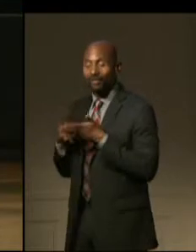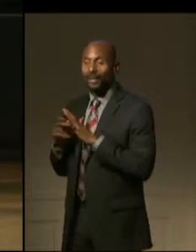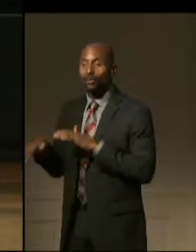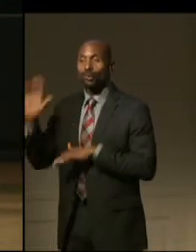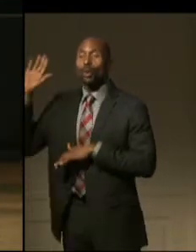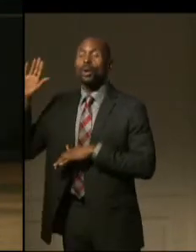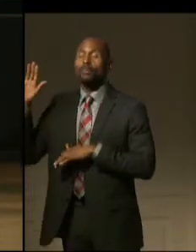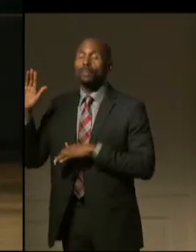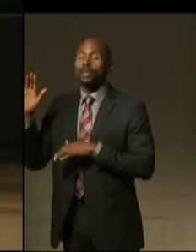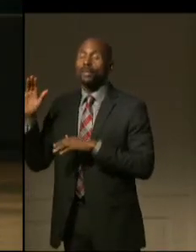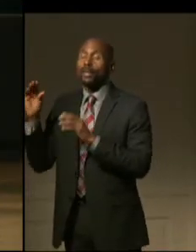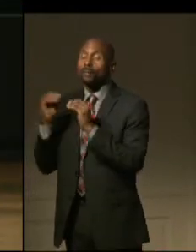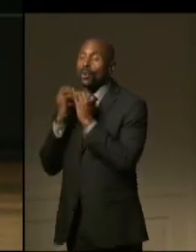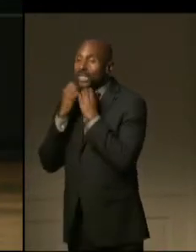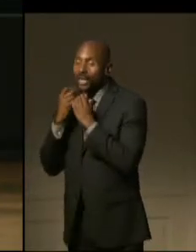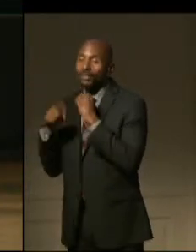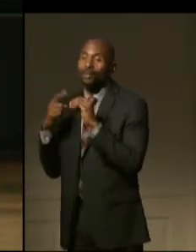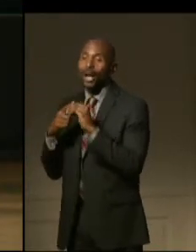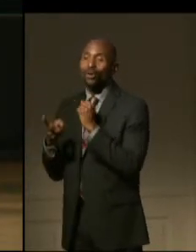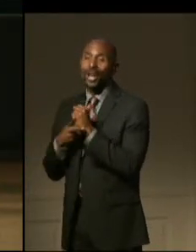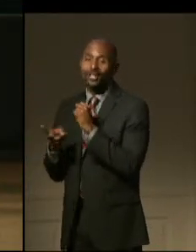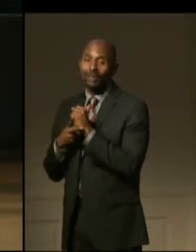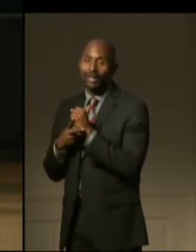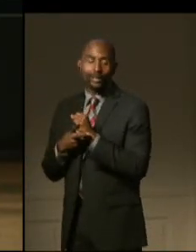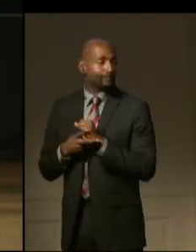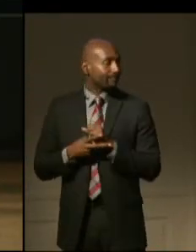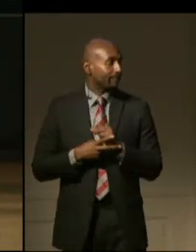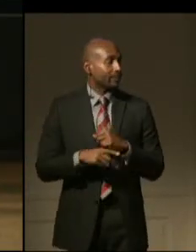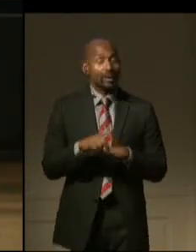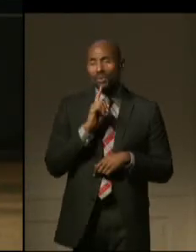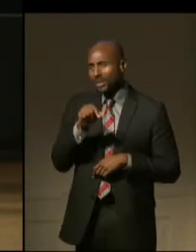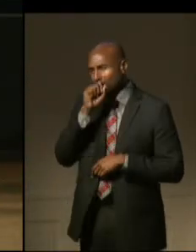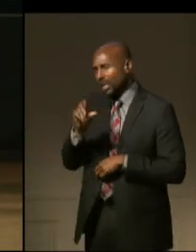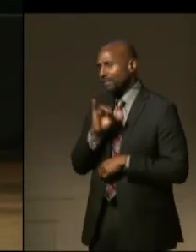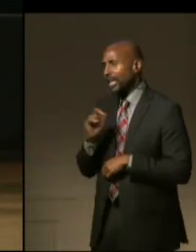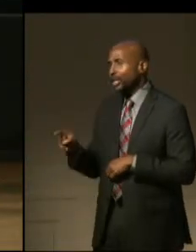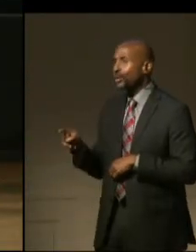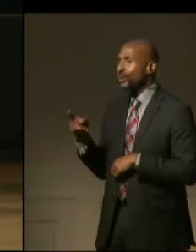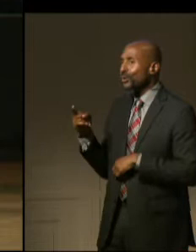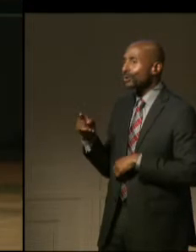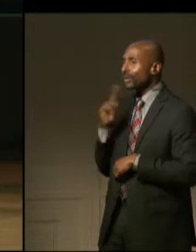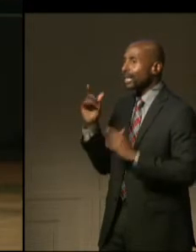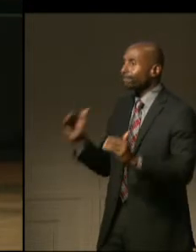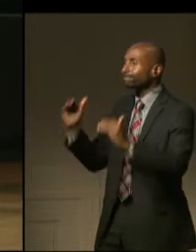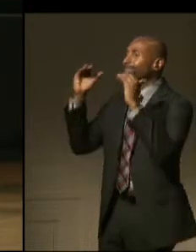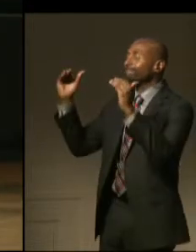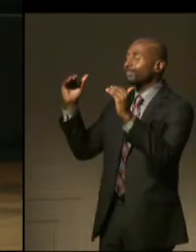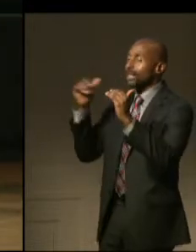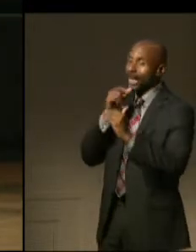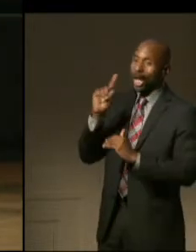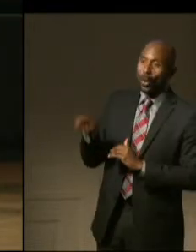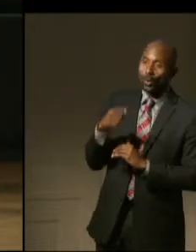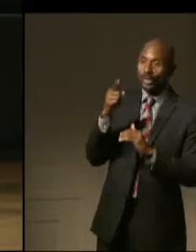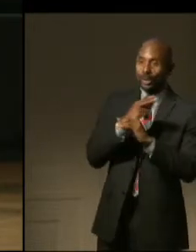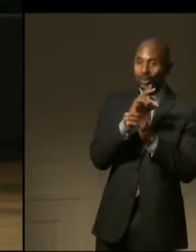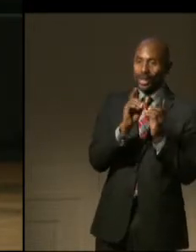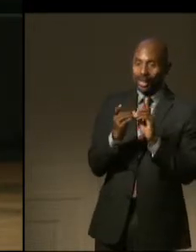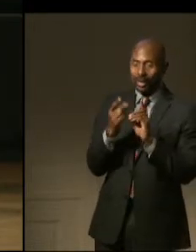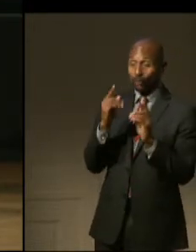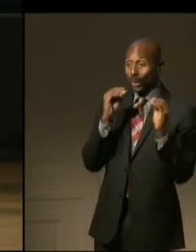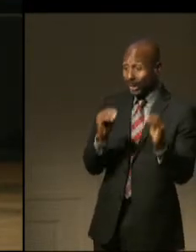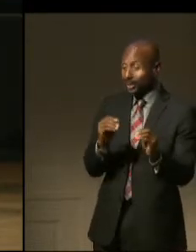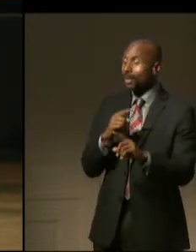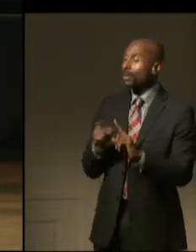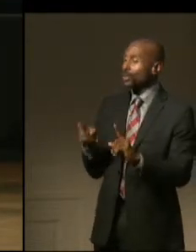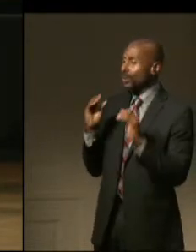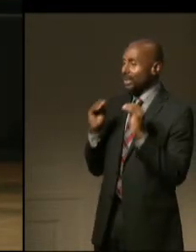Yeah, I love that you've taken it to the next level and not just using digital assets to teach people, but to